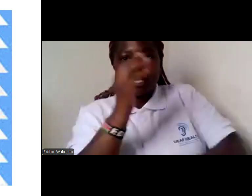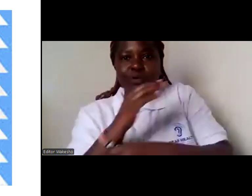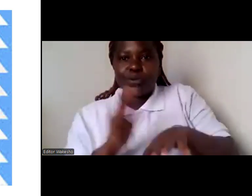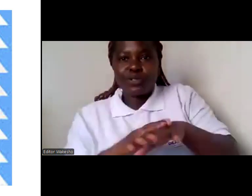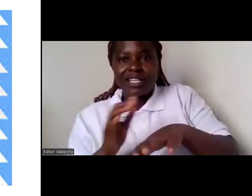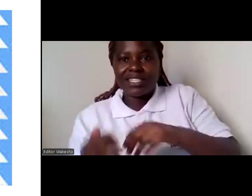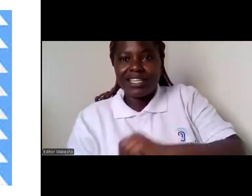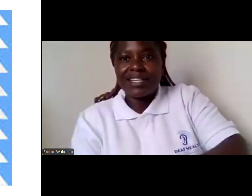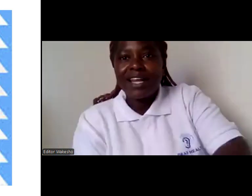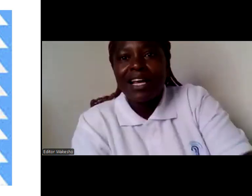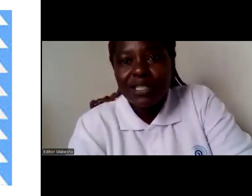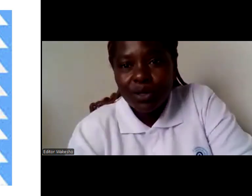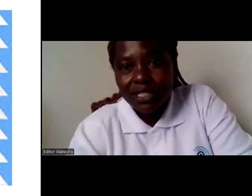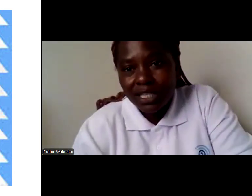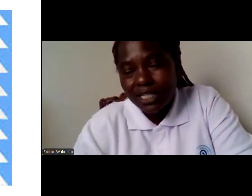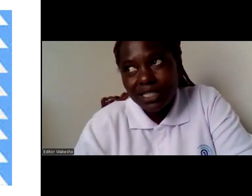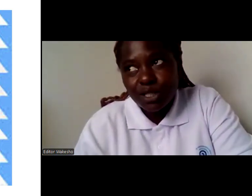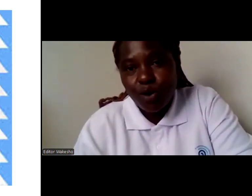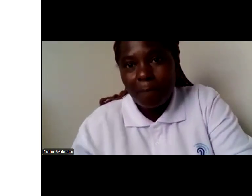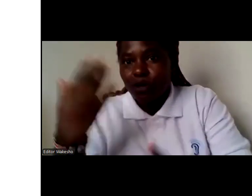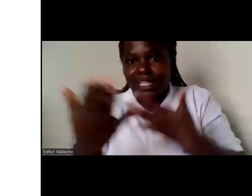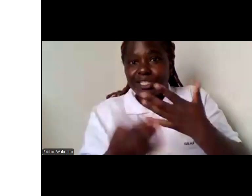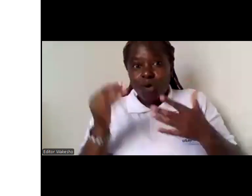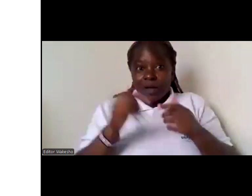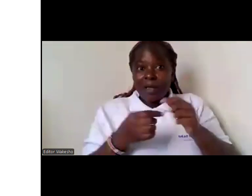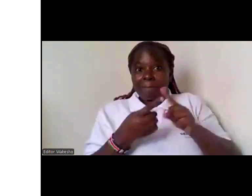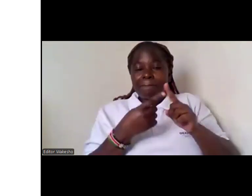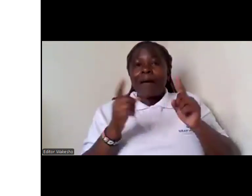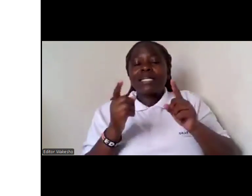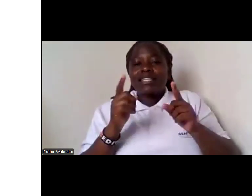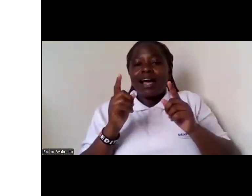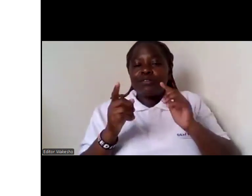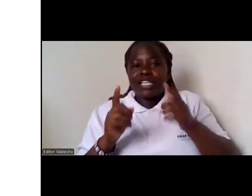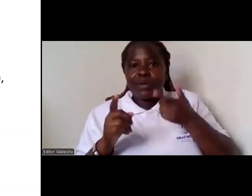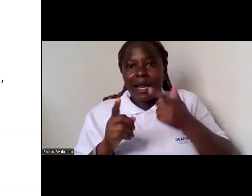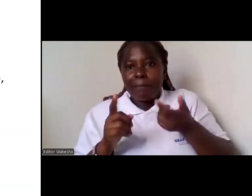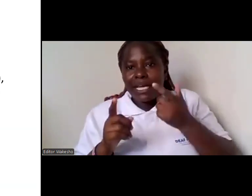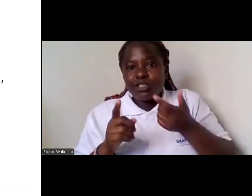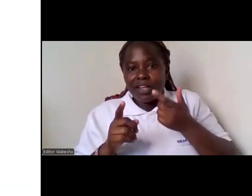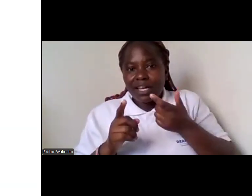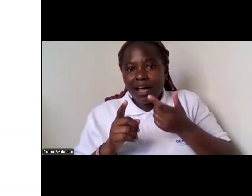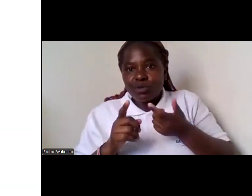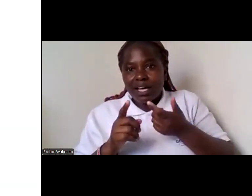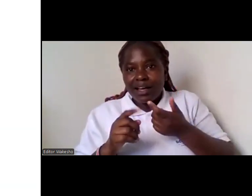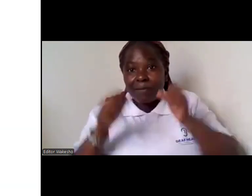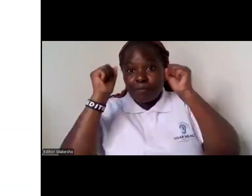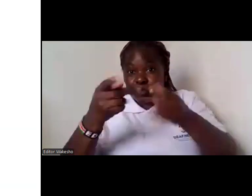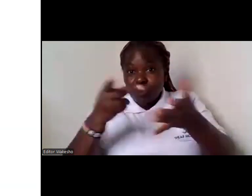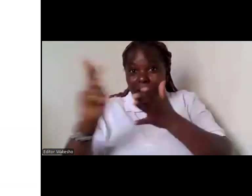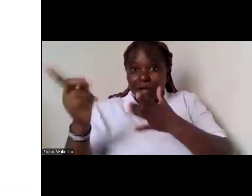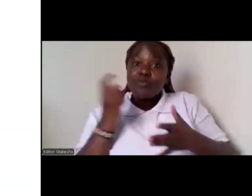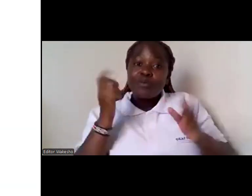name. The one that you put on the skin shows she doesn't know about it. But you've said we can buy it over the counter.